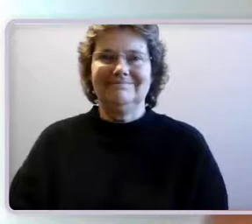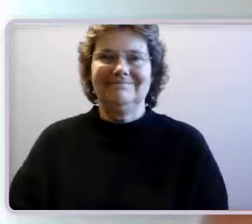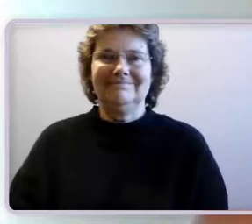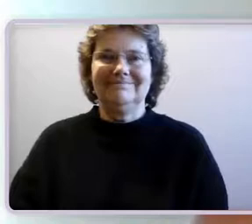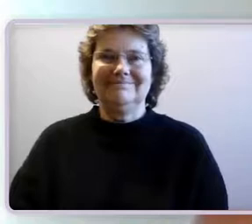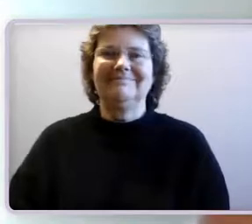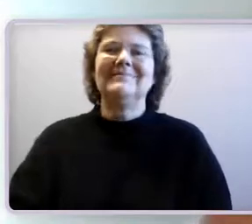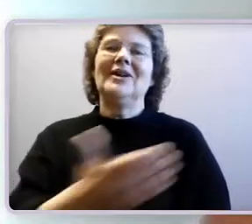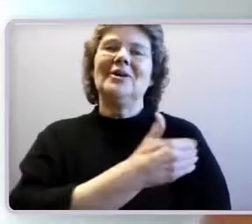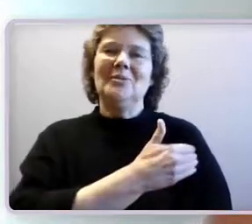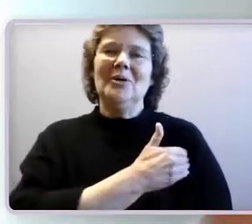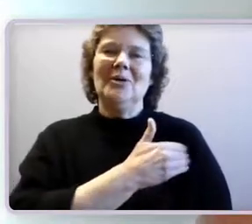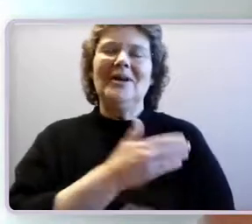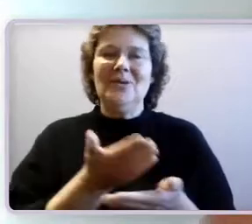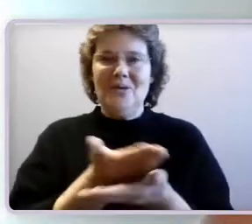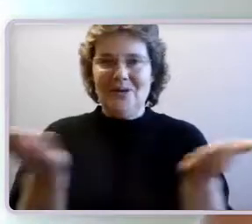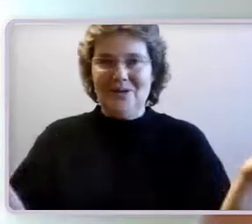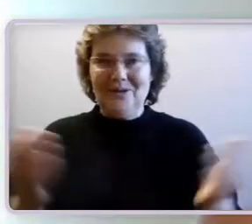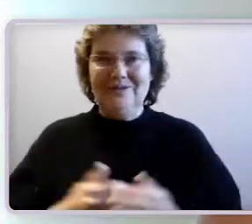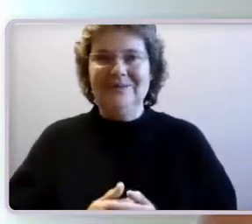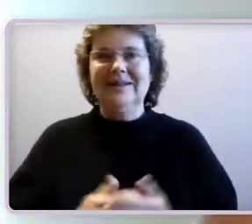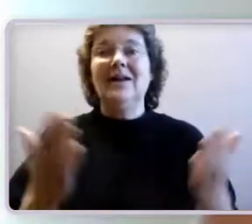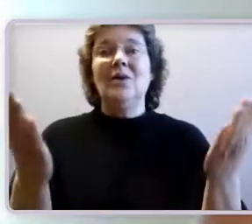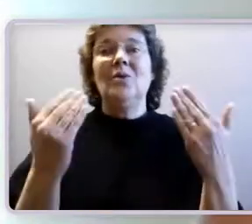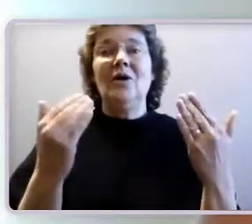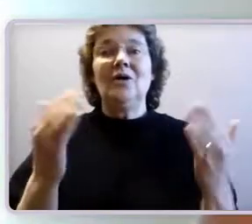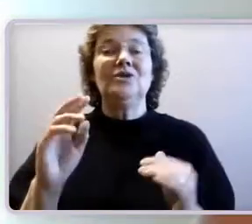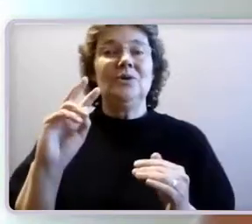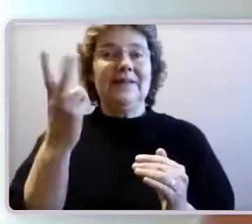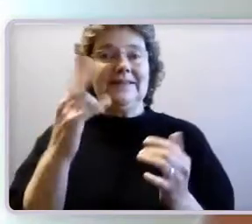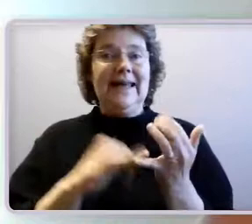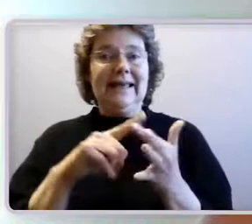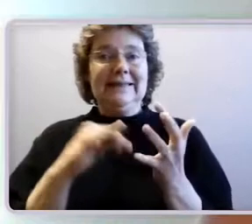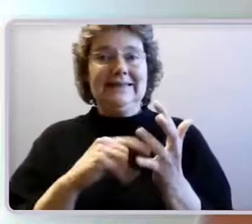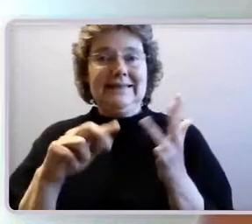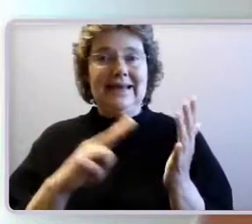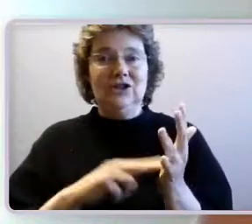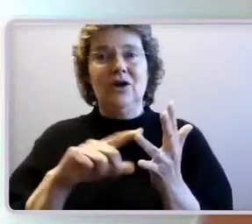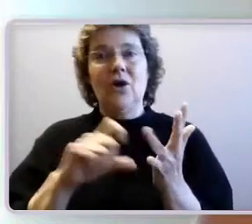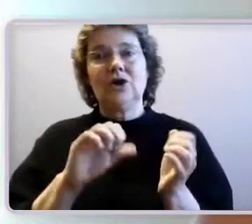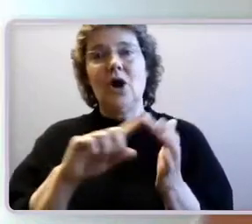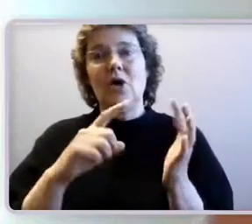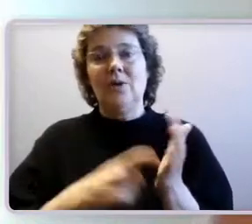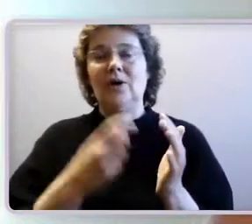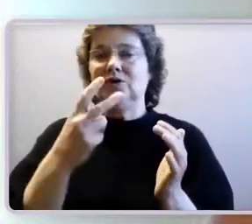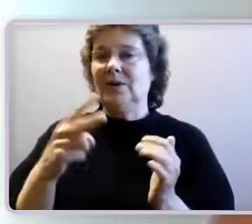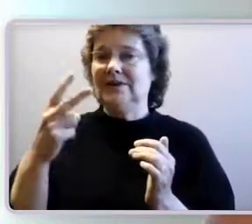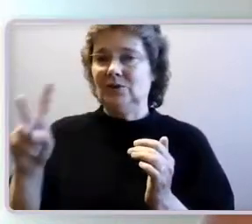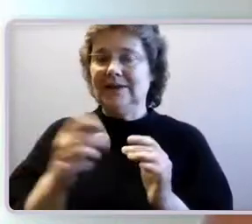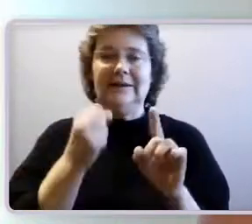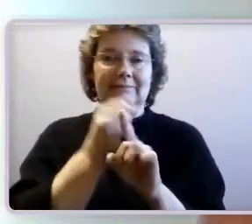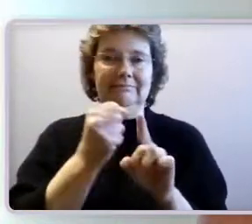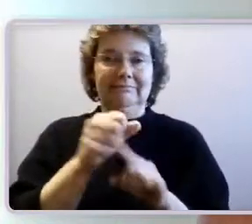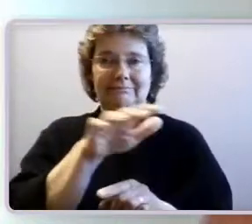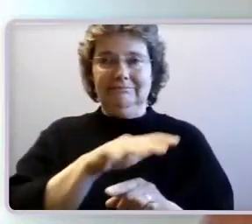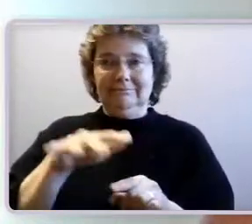Good morning, everyone. Welcome to the second session of the October 2020 Advocacy Sector Conversation series.